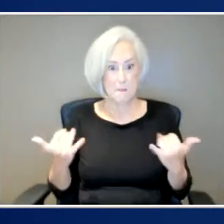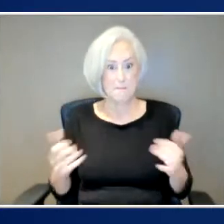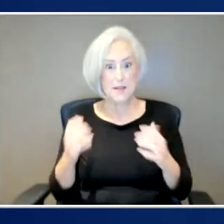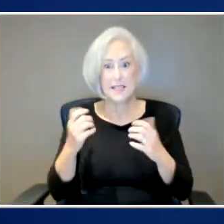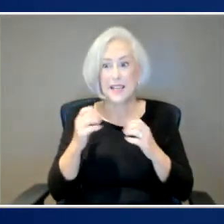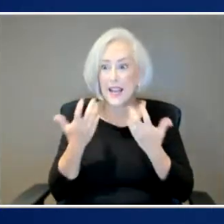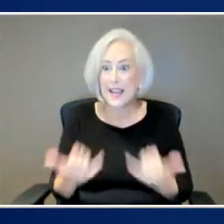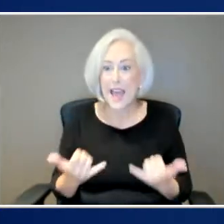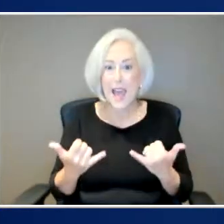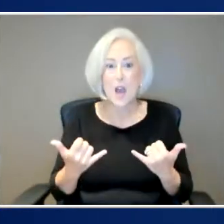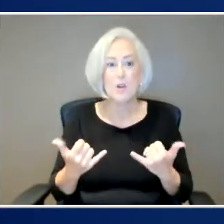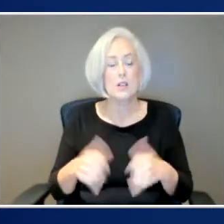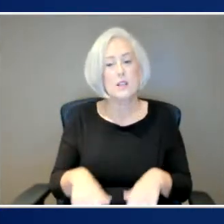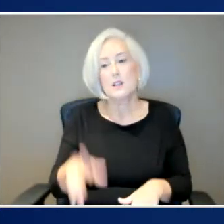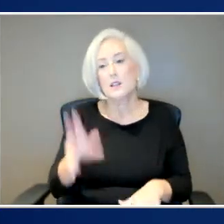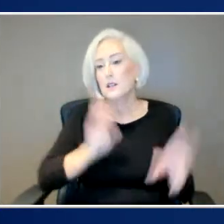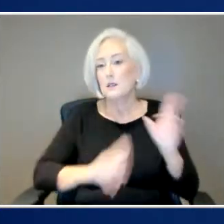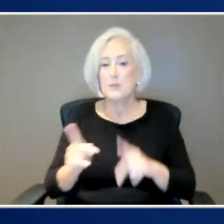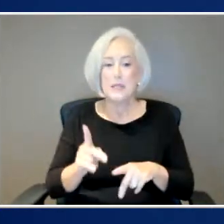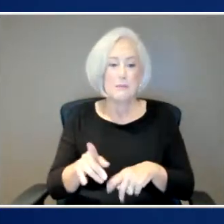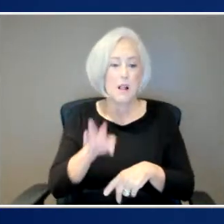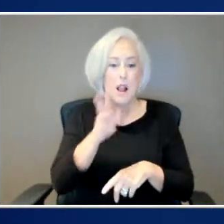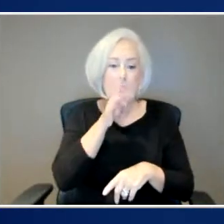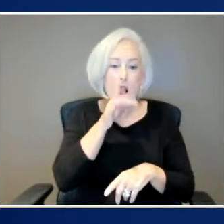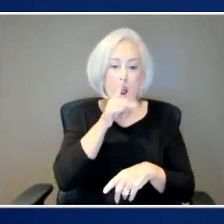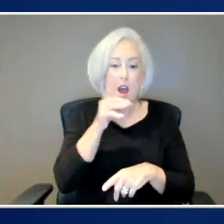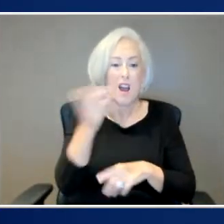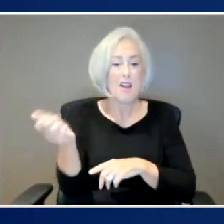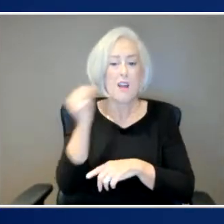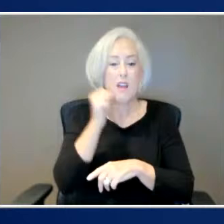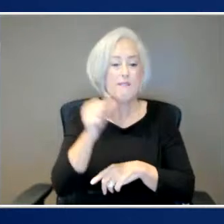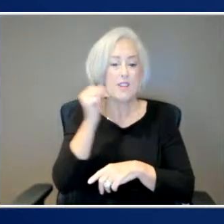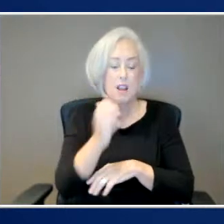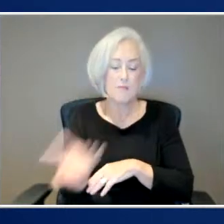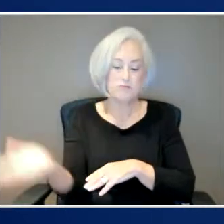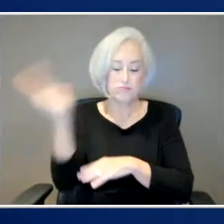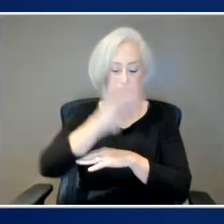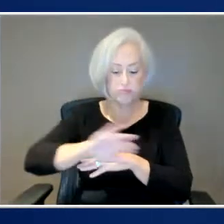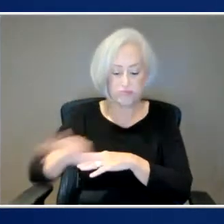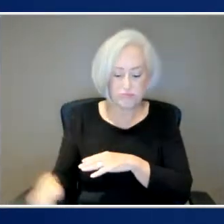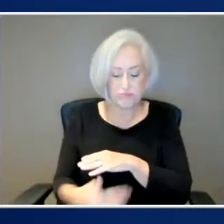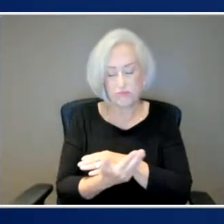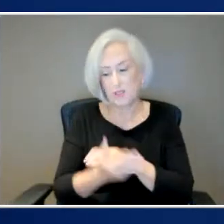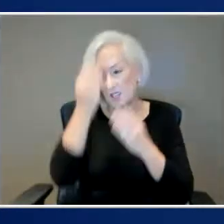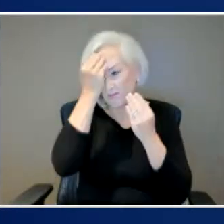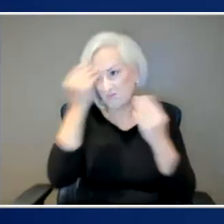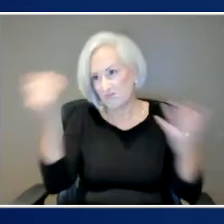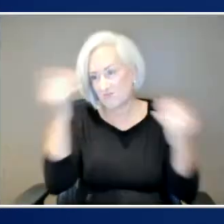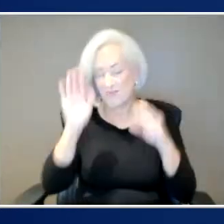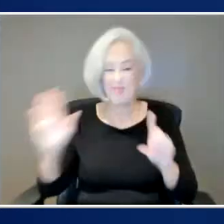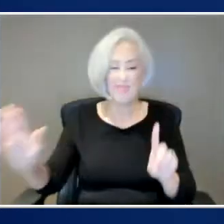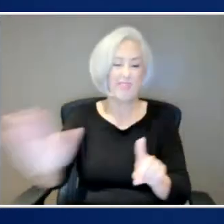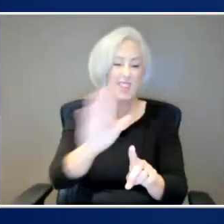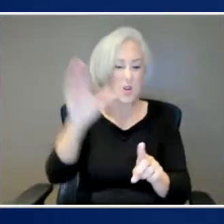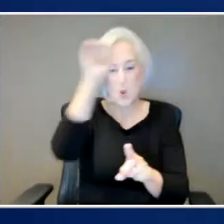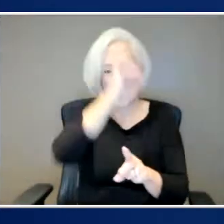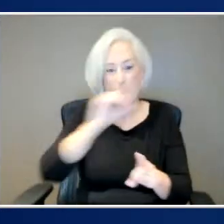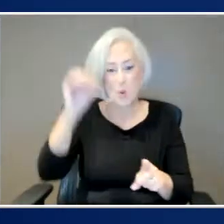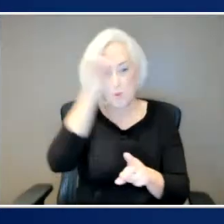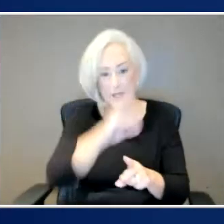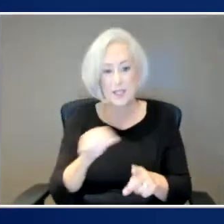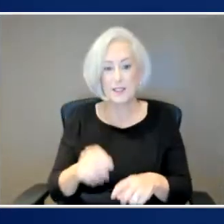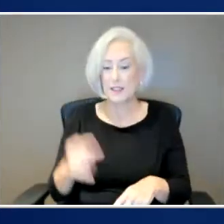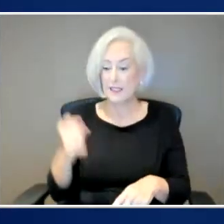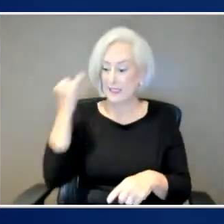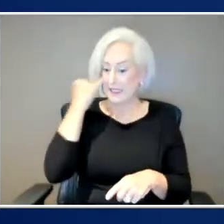people talking, but people are looking for anything, because when we get scared, when we get sad, when we get worried, our brains kind of lead us to like a